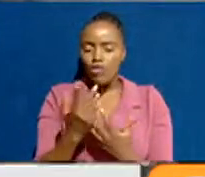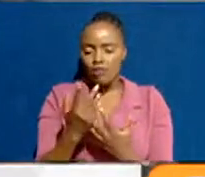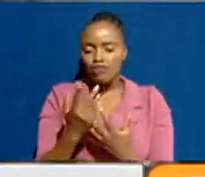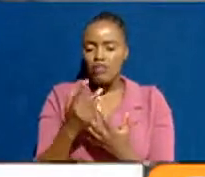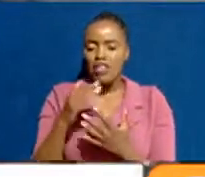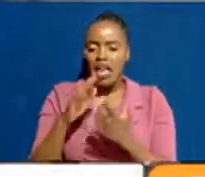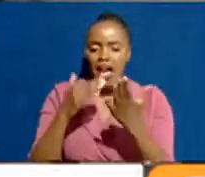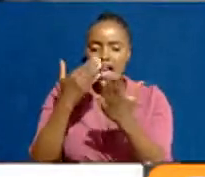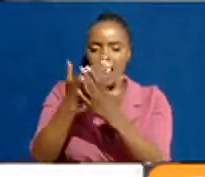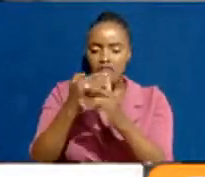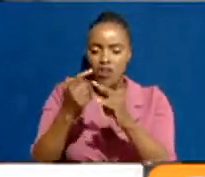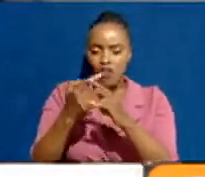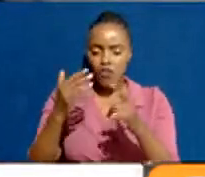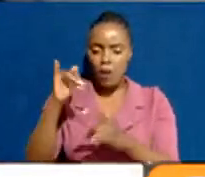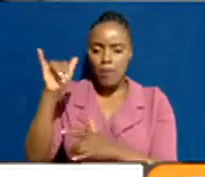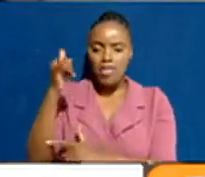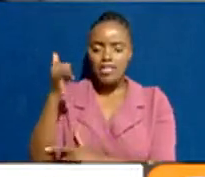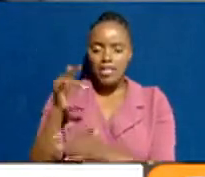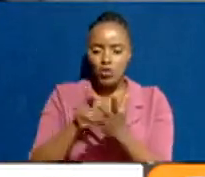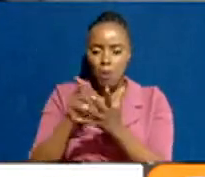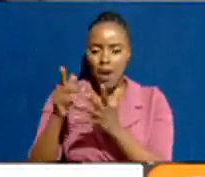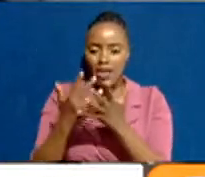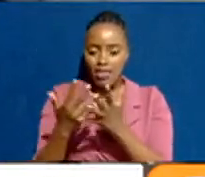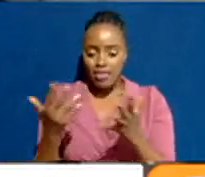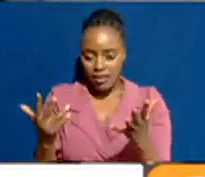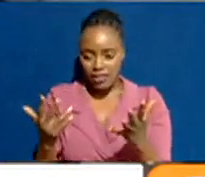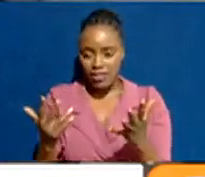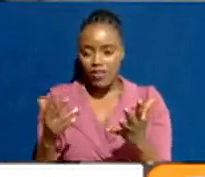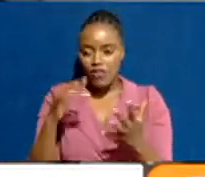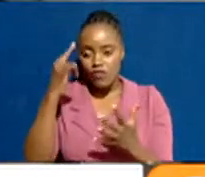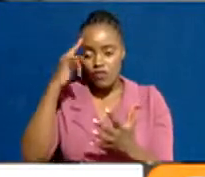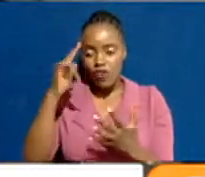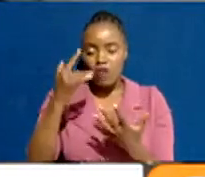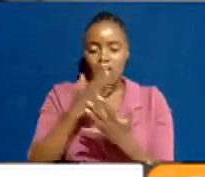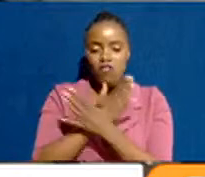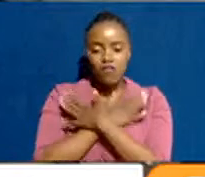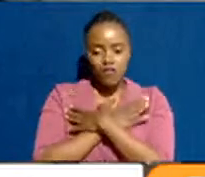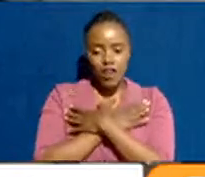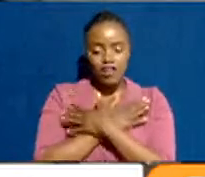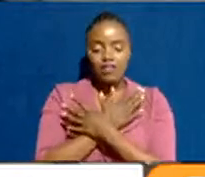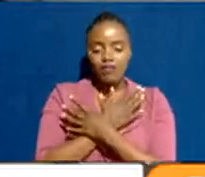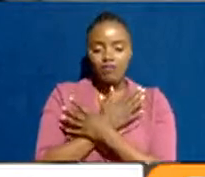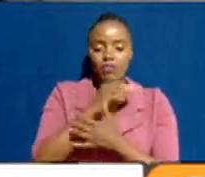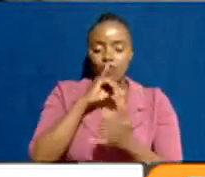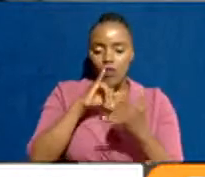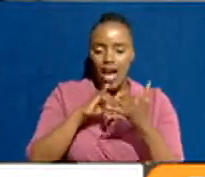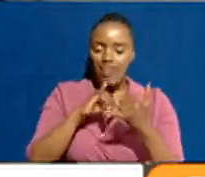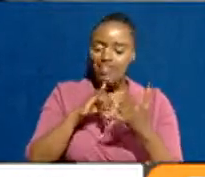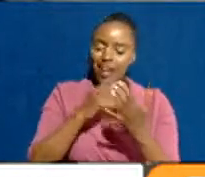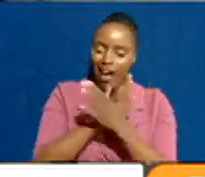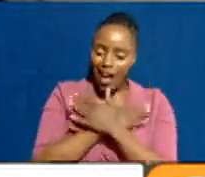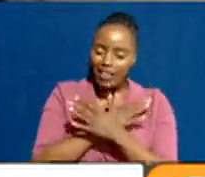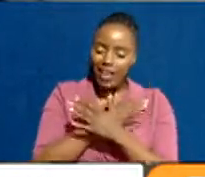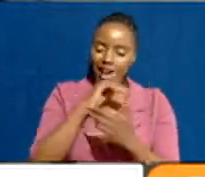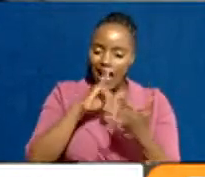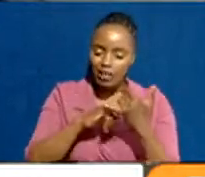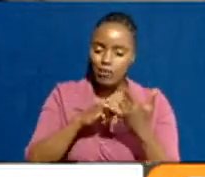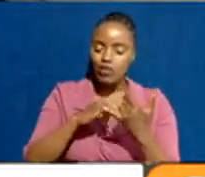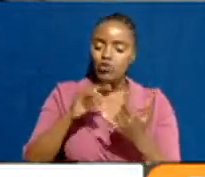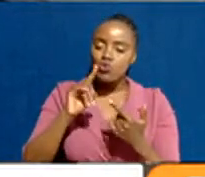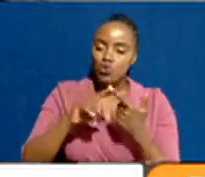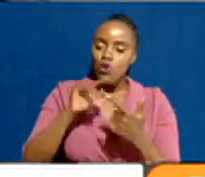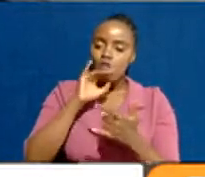Kuendea vitu ya kuuza hii ya hardware ya mzee wa rafiki yangu. Sasa walifika